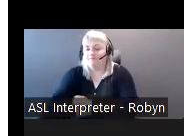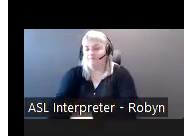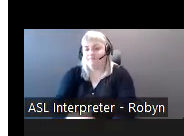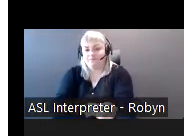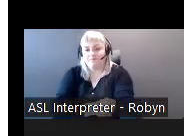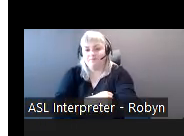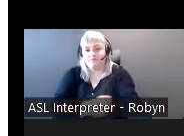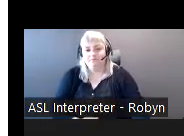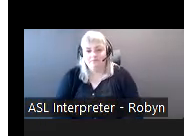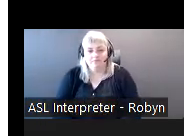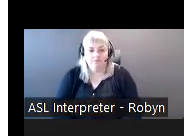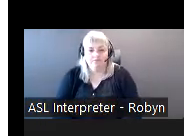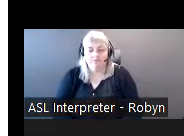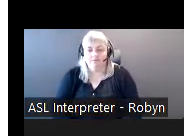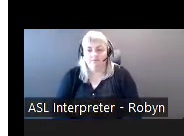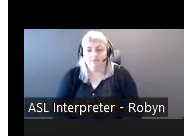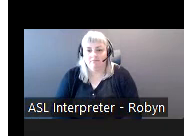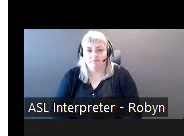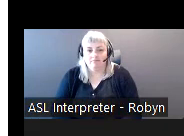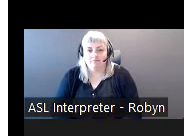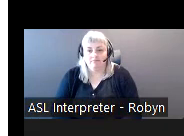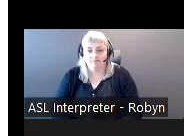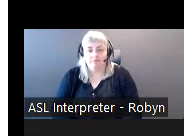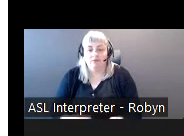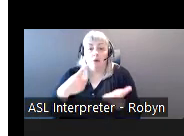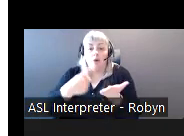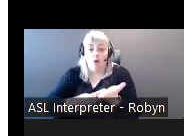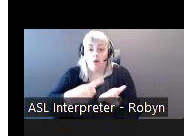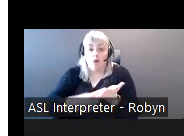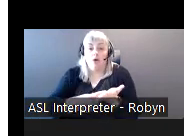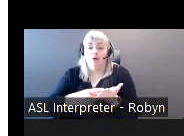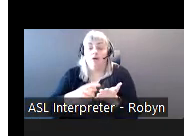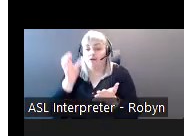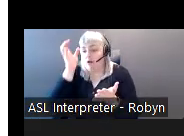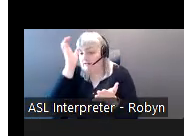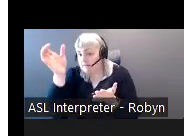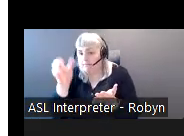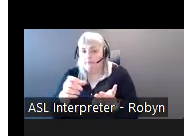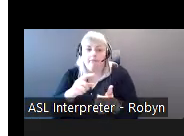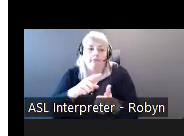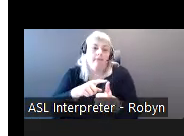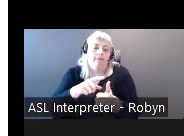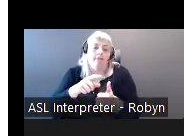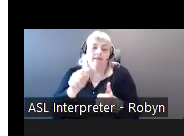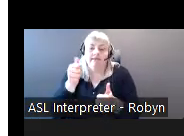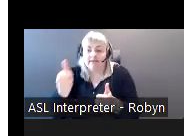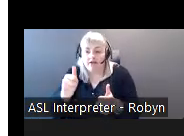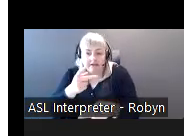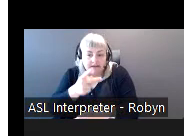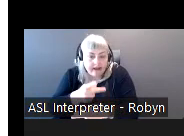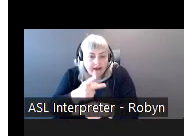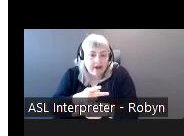So it is completely normal when we're talking about concepts such as